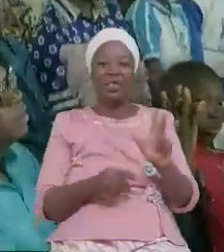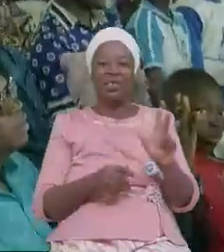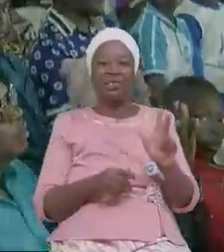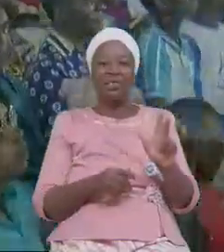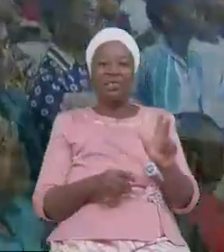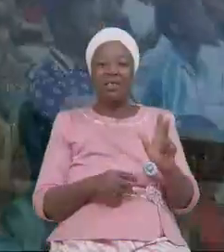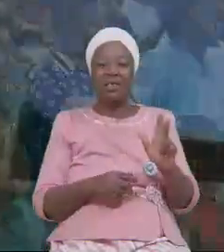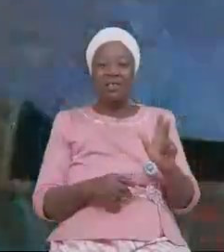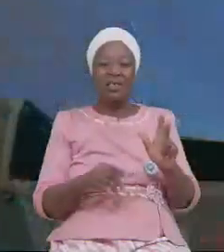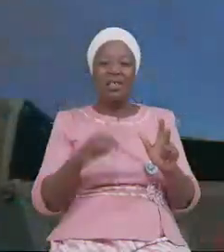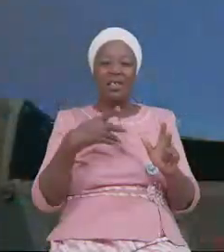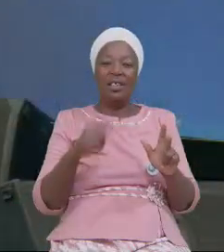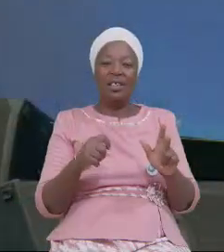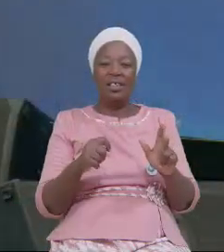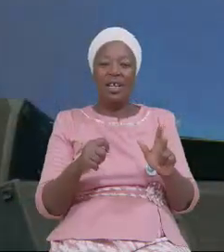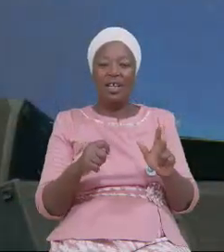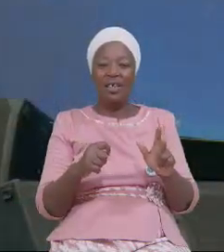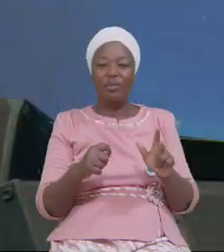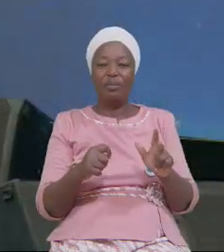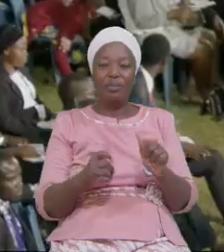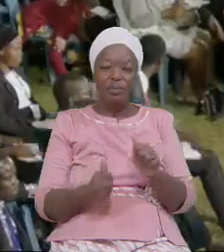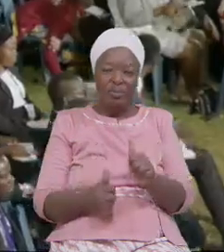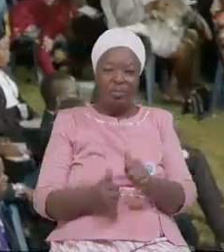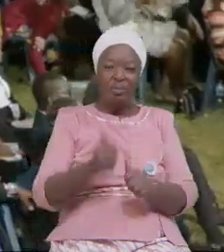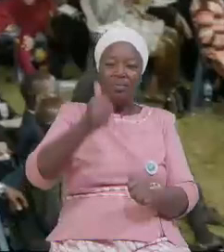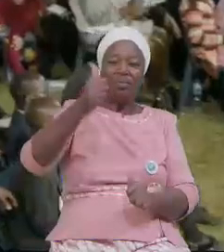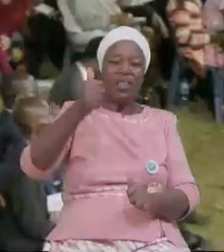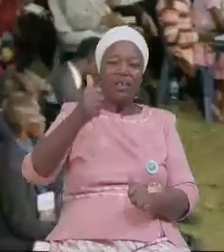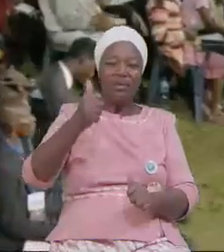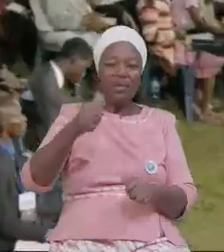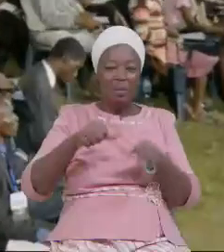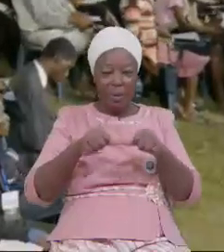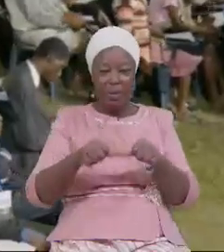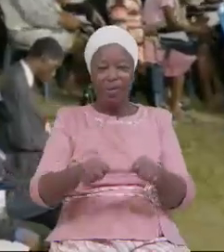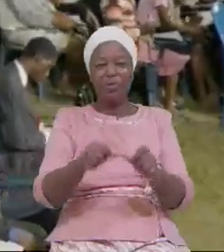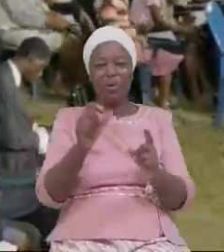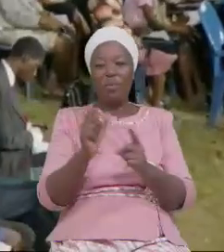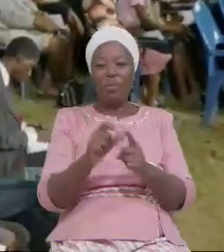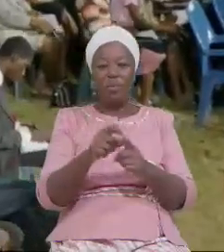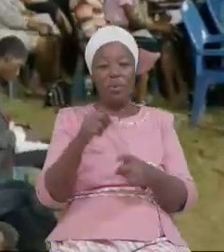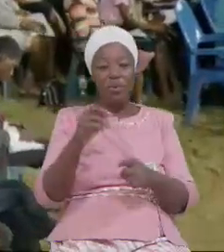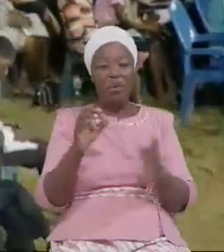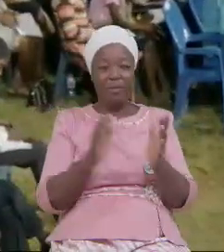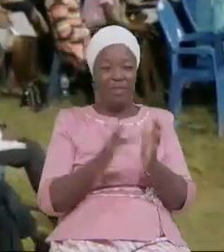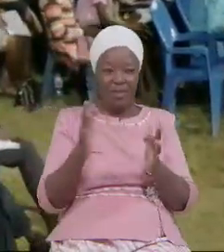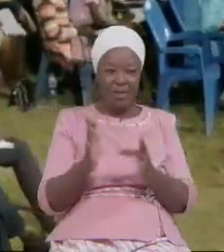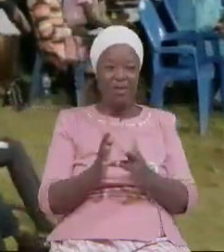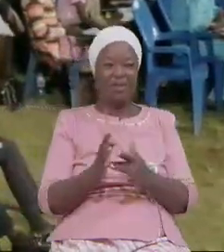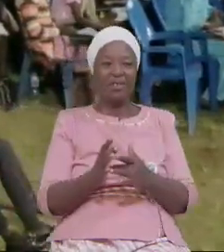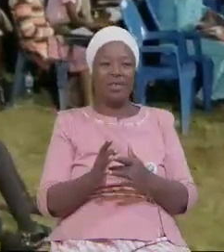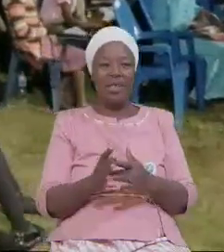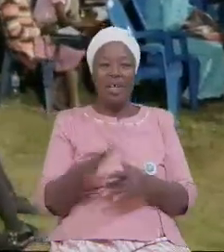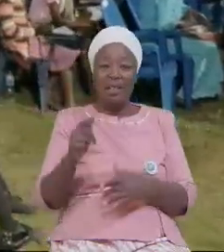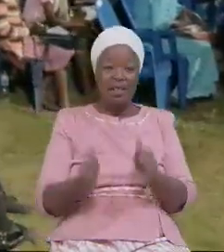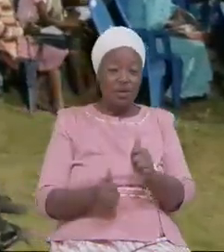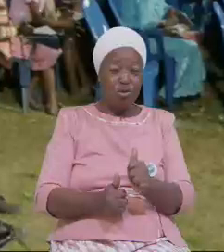the sovereign perpetual word of Jesus. The